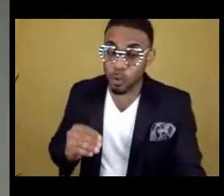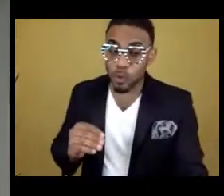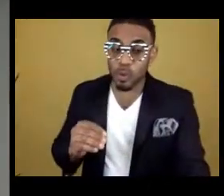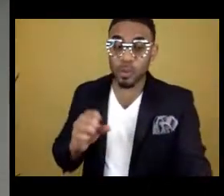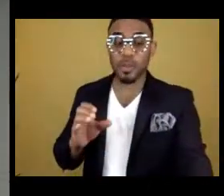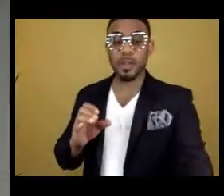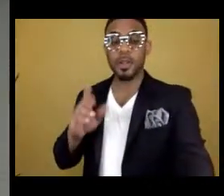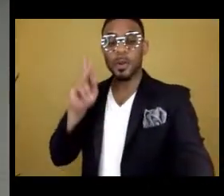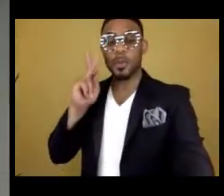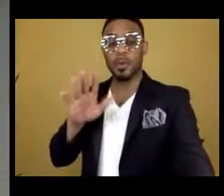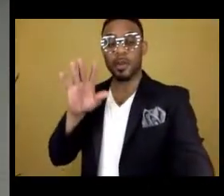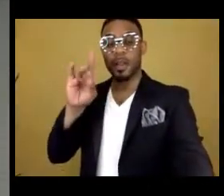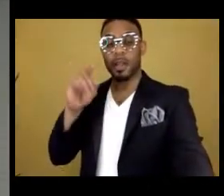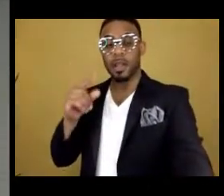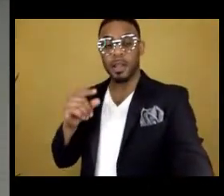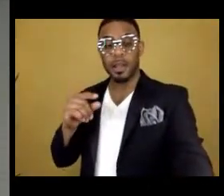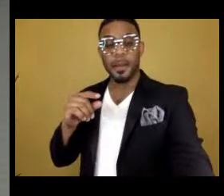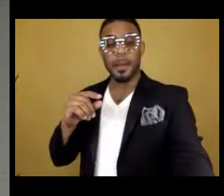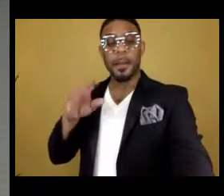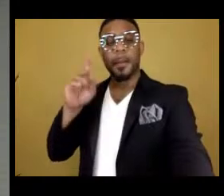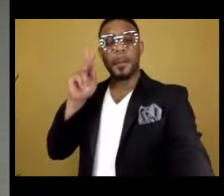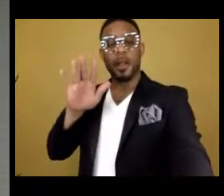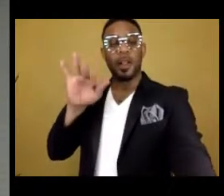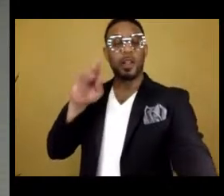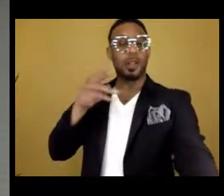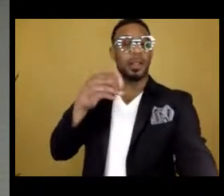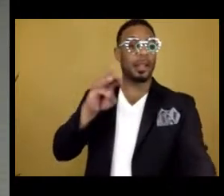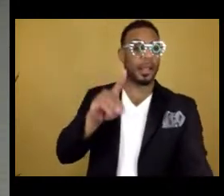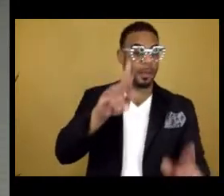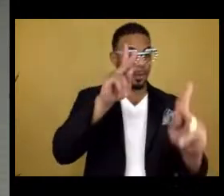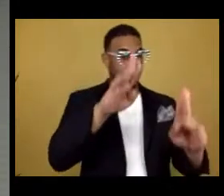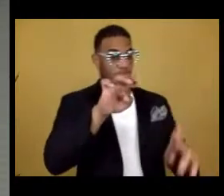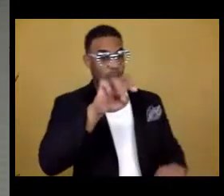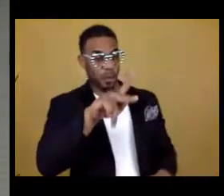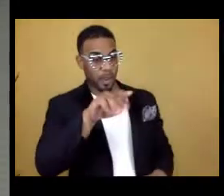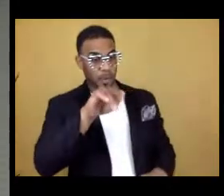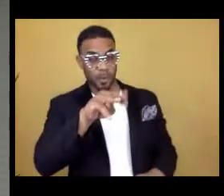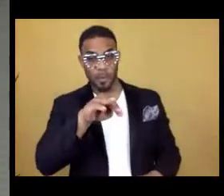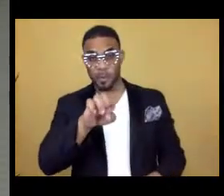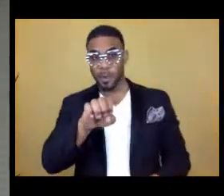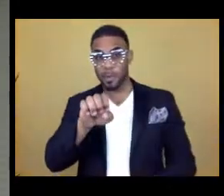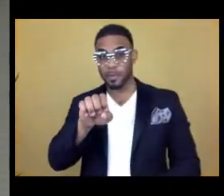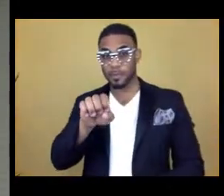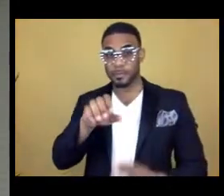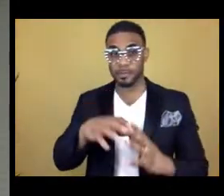Doug Bowles, Professor Joe K. Hammond, Professor Ricky Ramon,